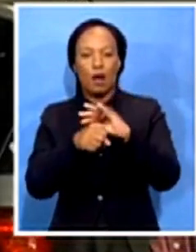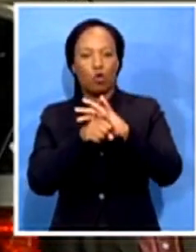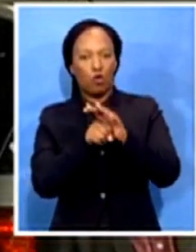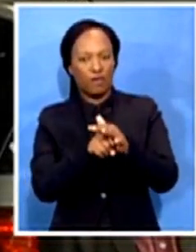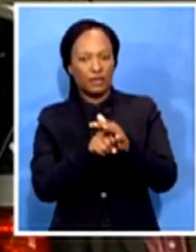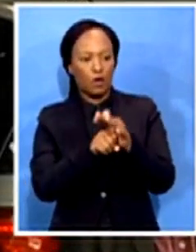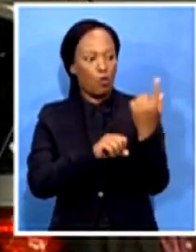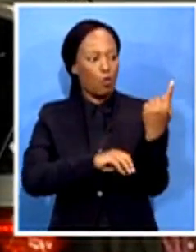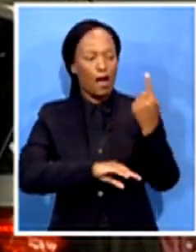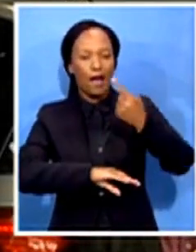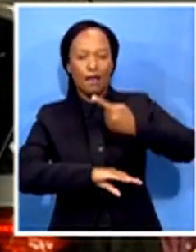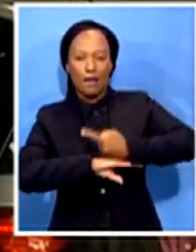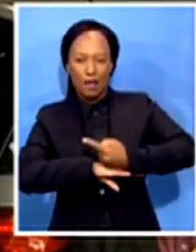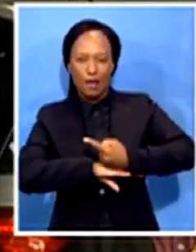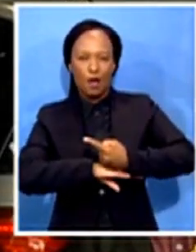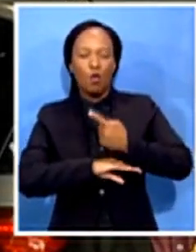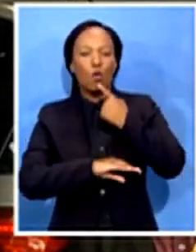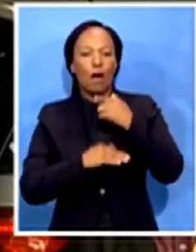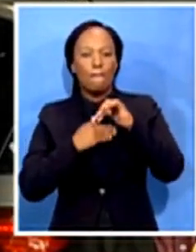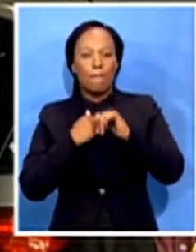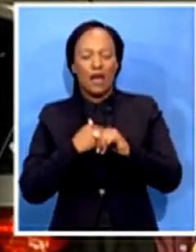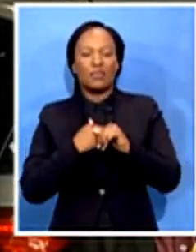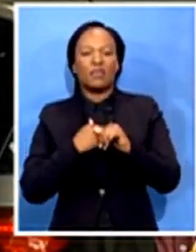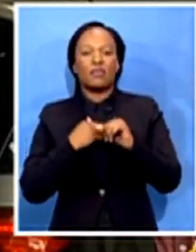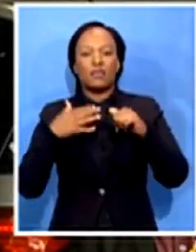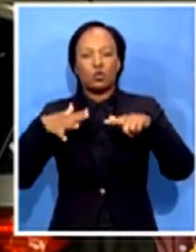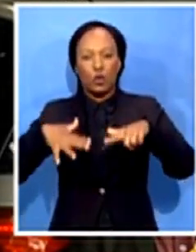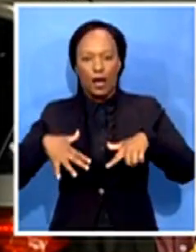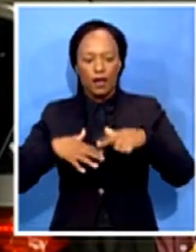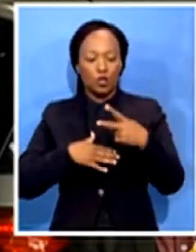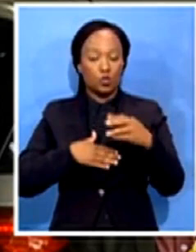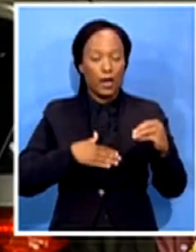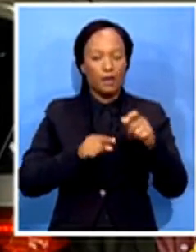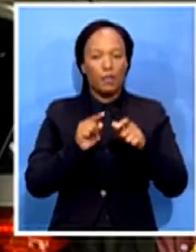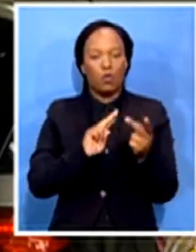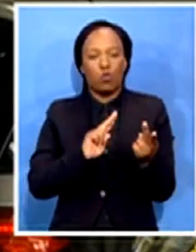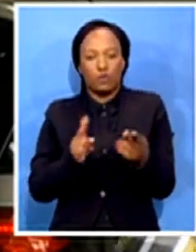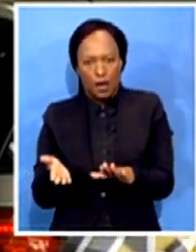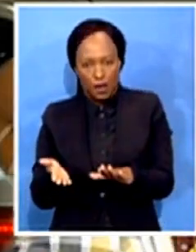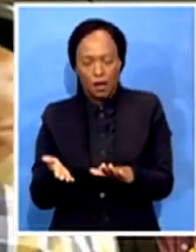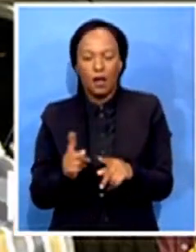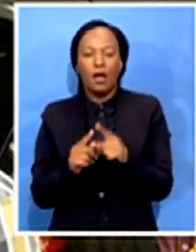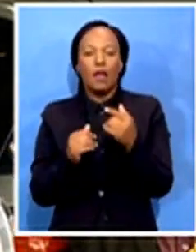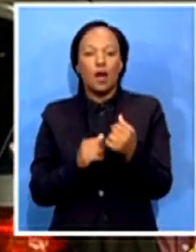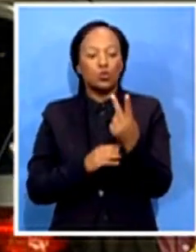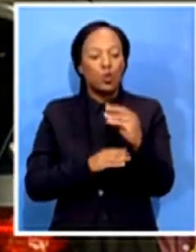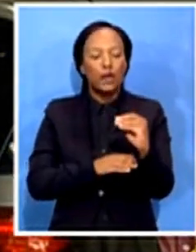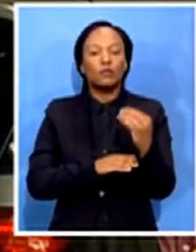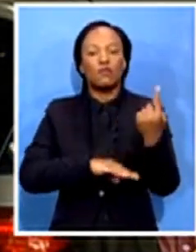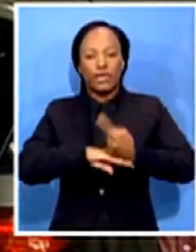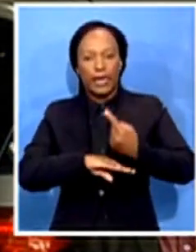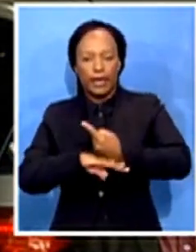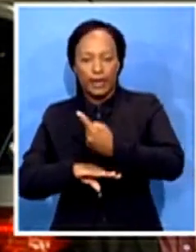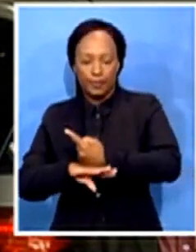July was 200, slightly over 200 people a day. At the moment, we are worried